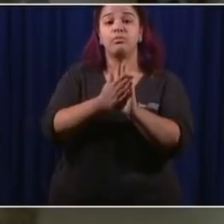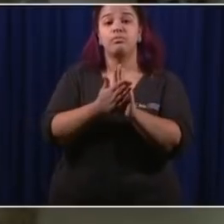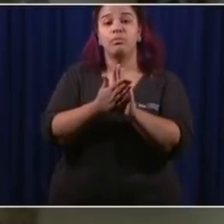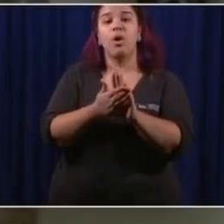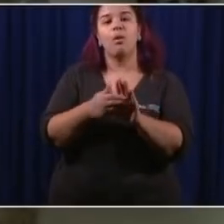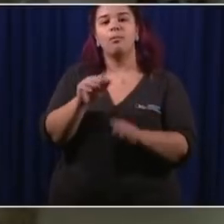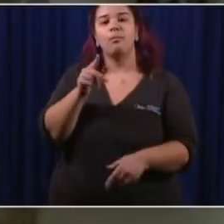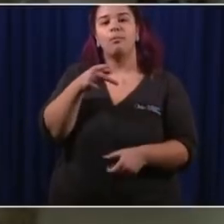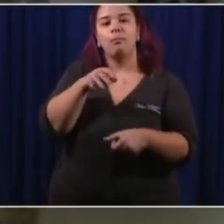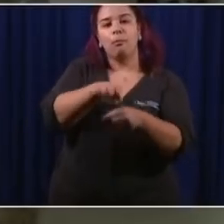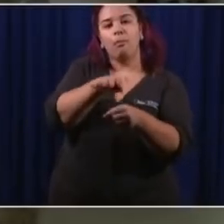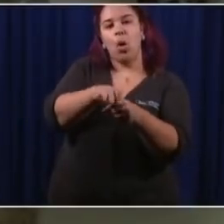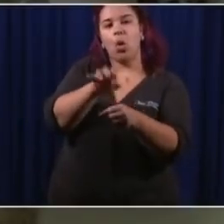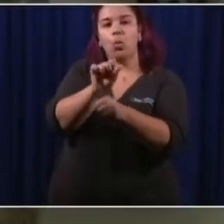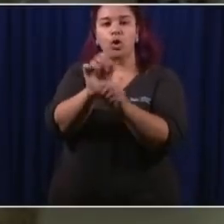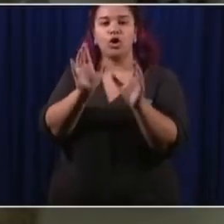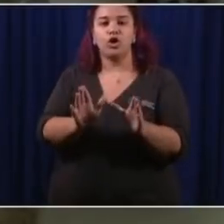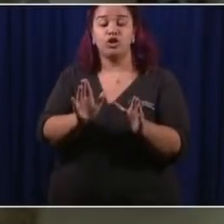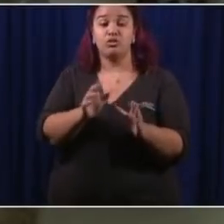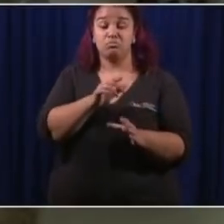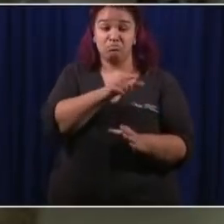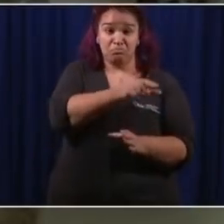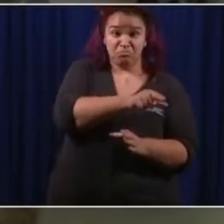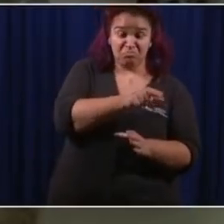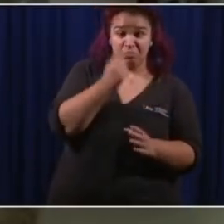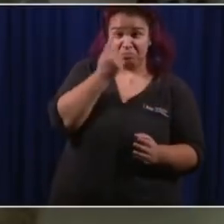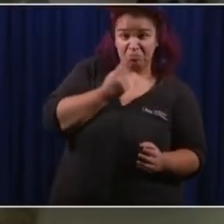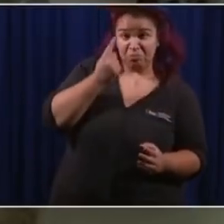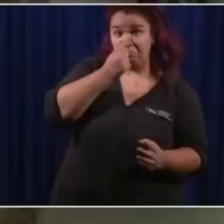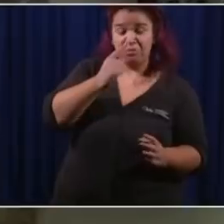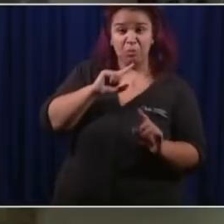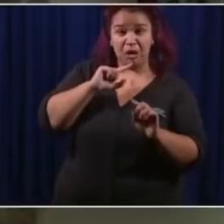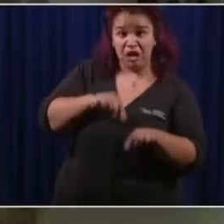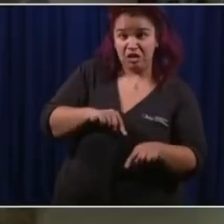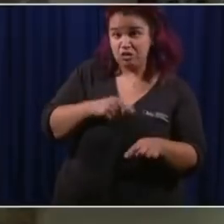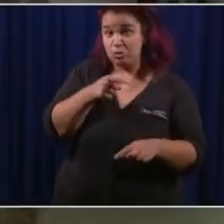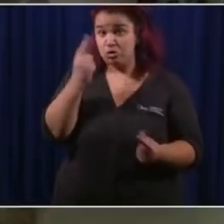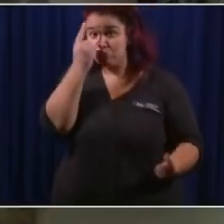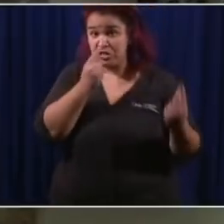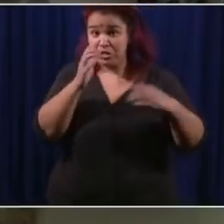give that request any thought yet, and if you'd consider deploying the Guard.